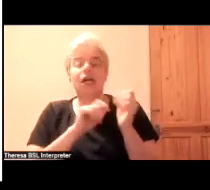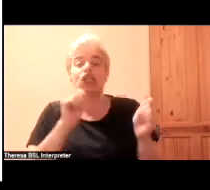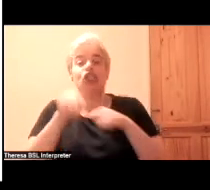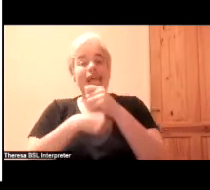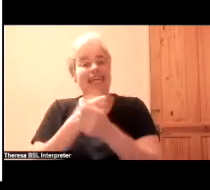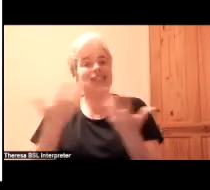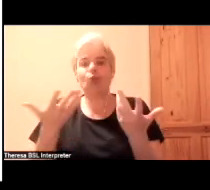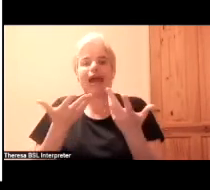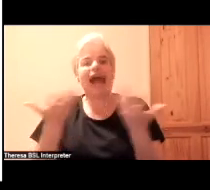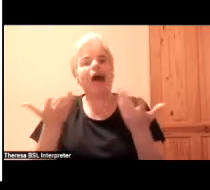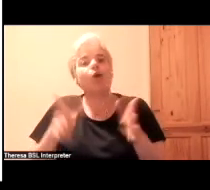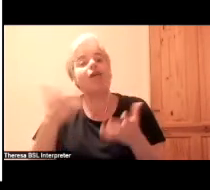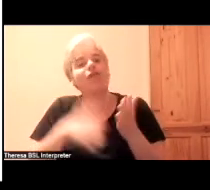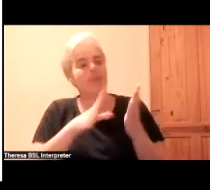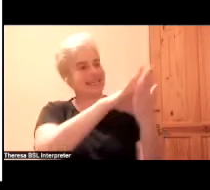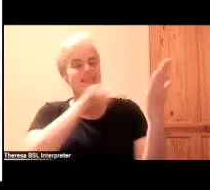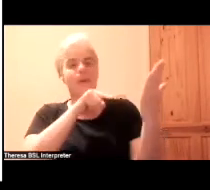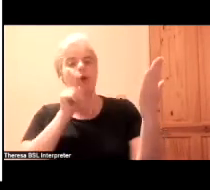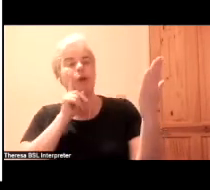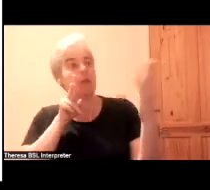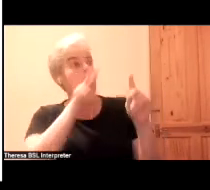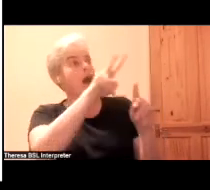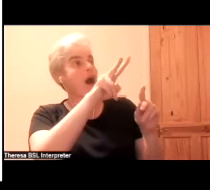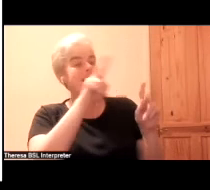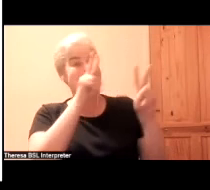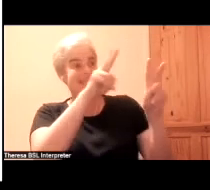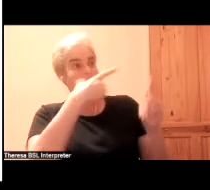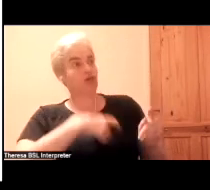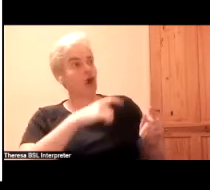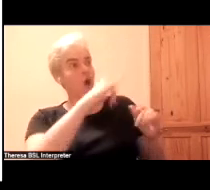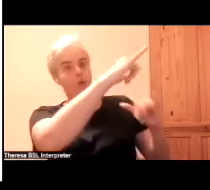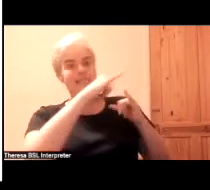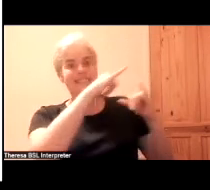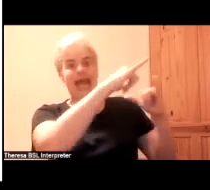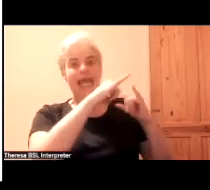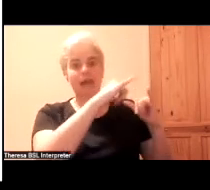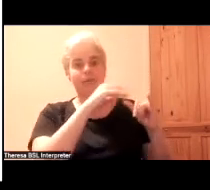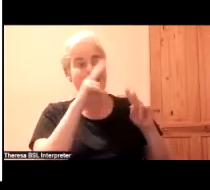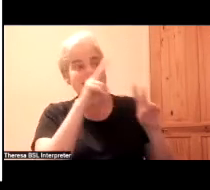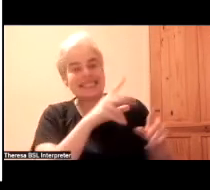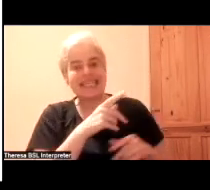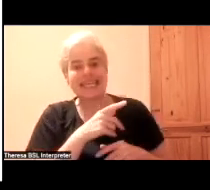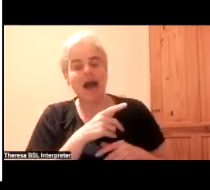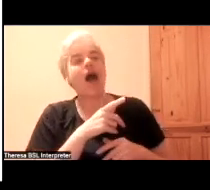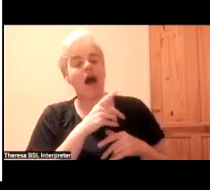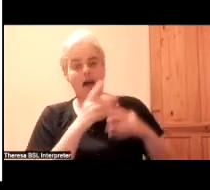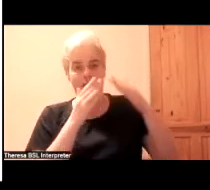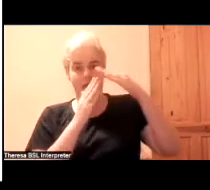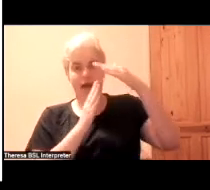by example, by women seeing other women in the role, seeing cracks in the glass ceilings.